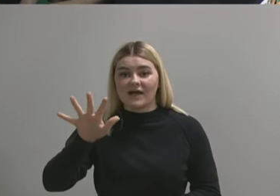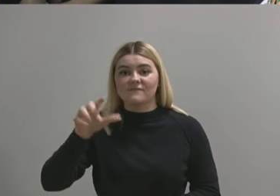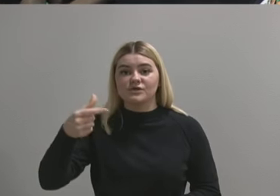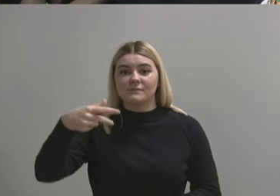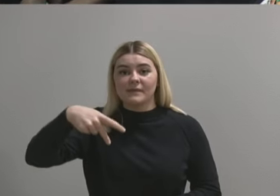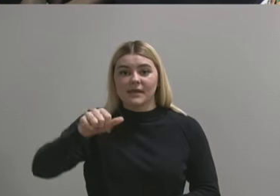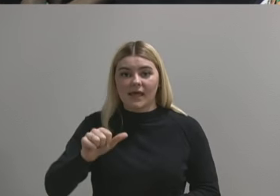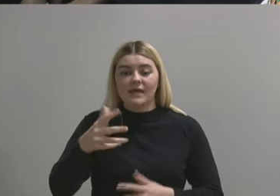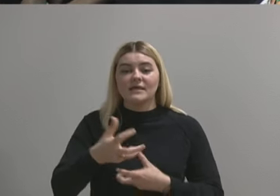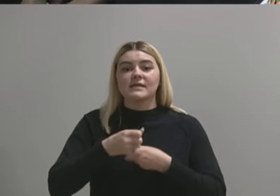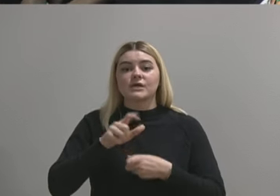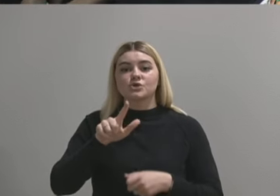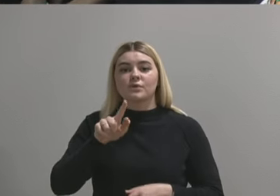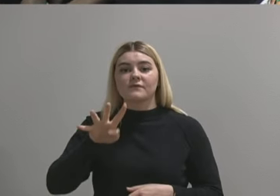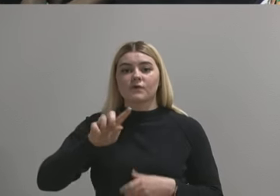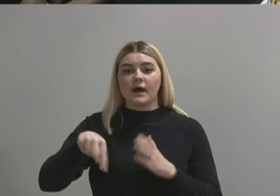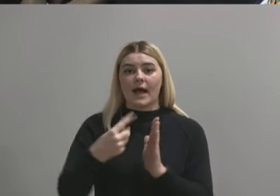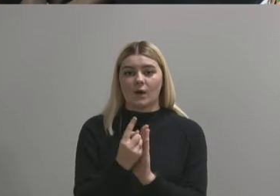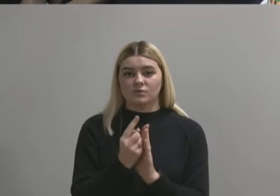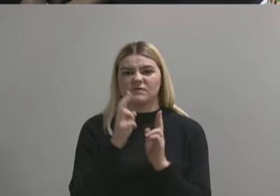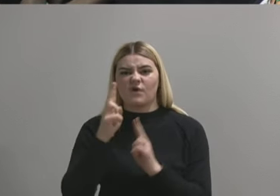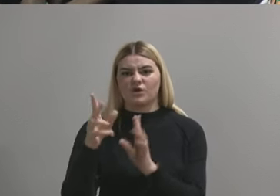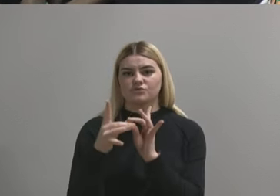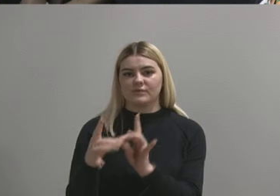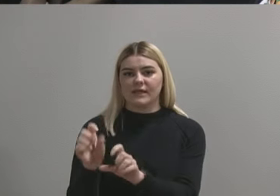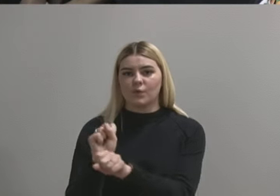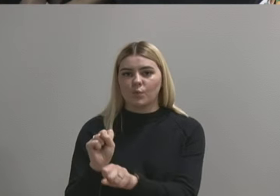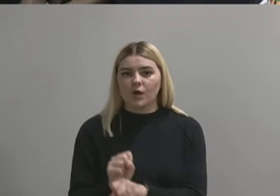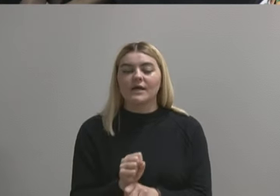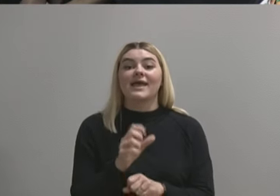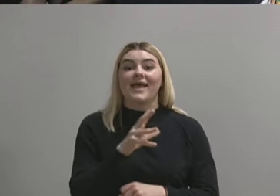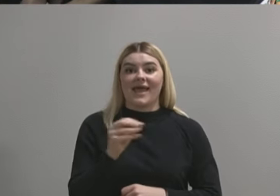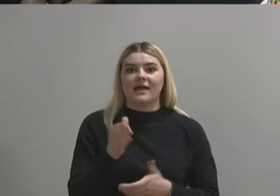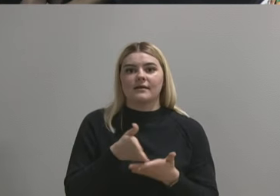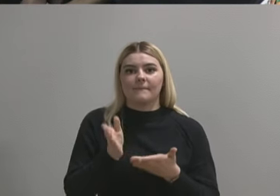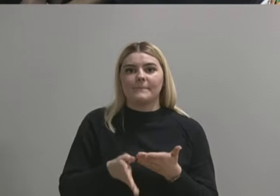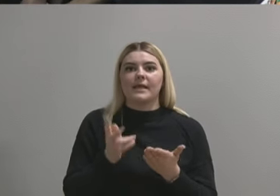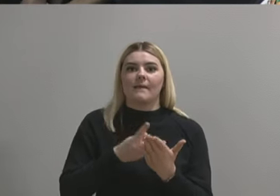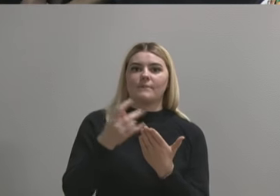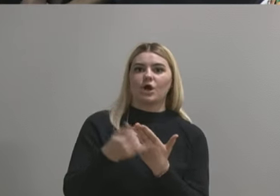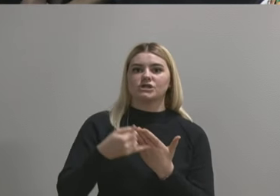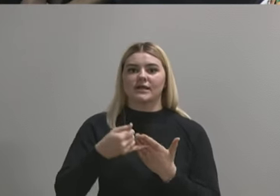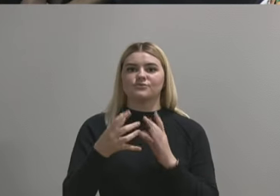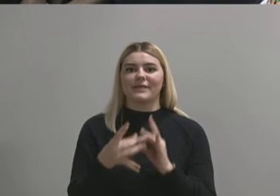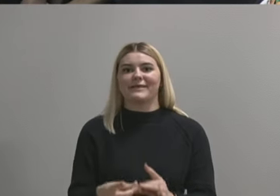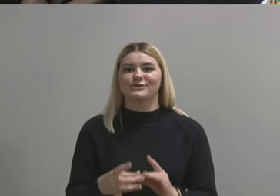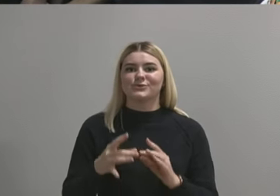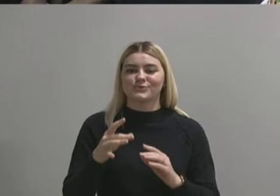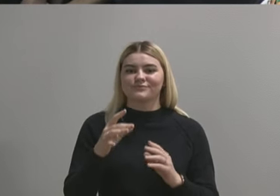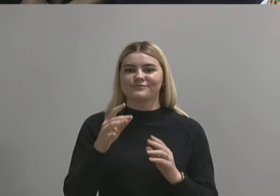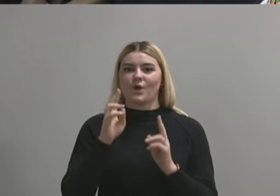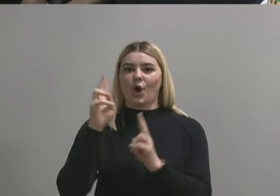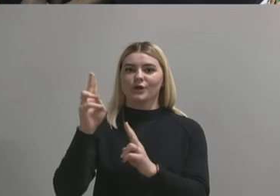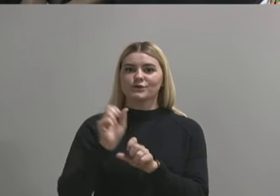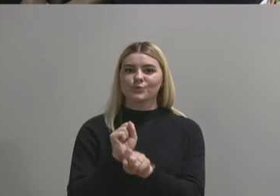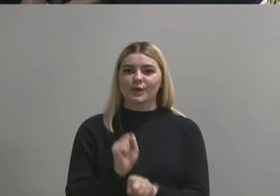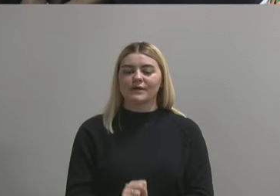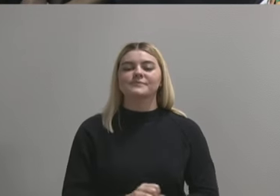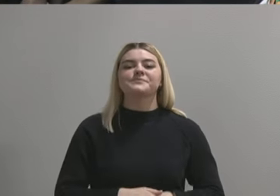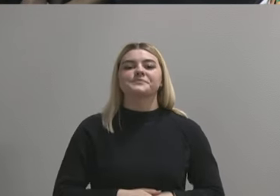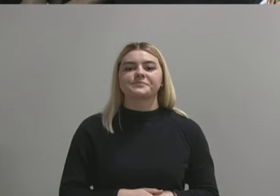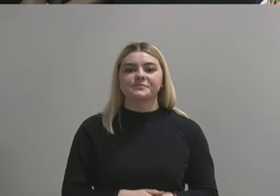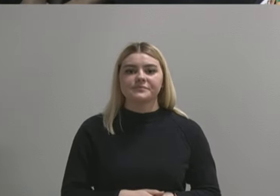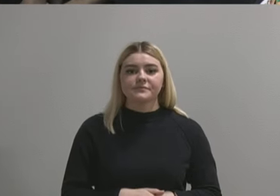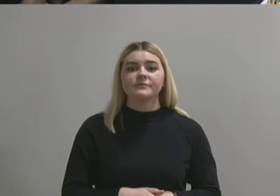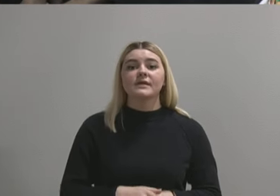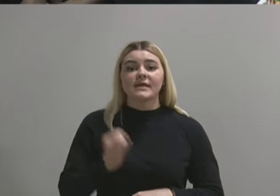and complete an honors capstone thesis or project. Students admitted to the Davidson Management Honors Program